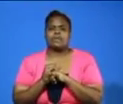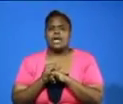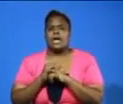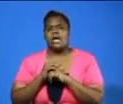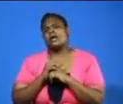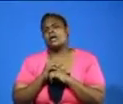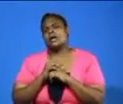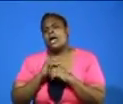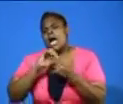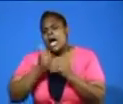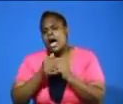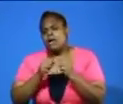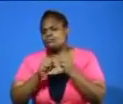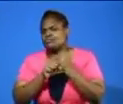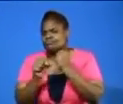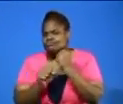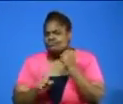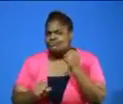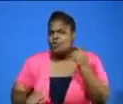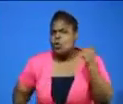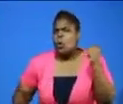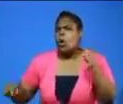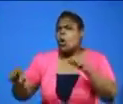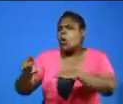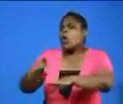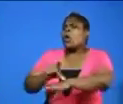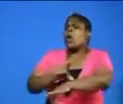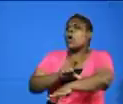halt between two opinions?